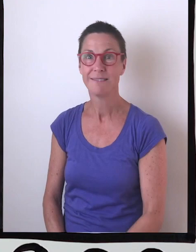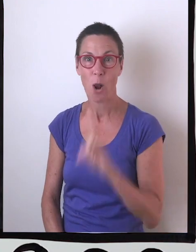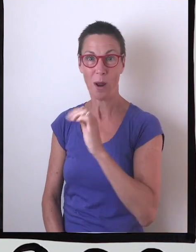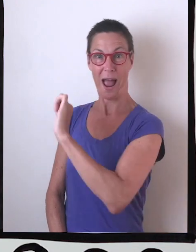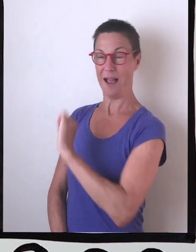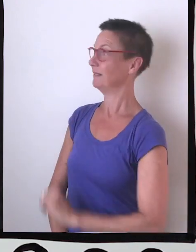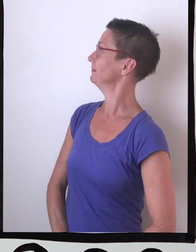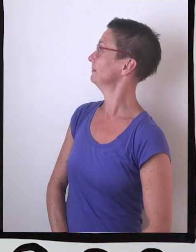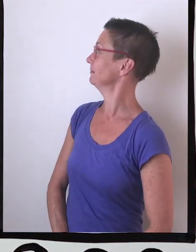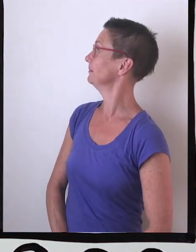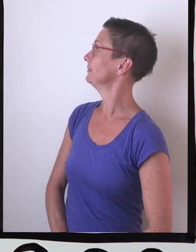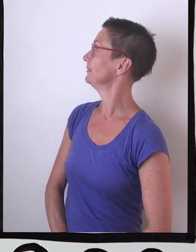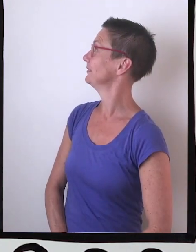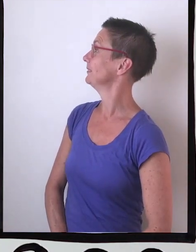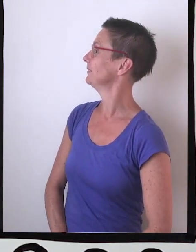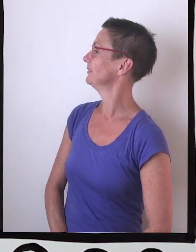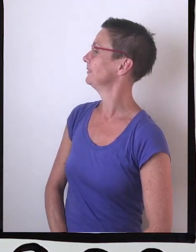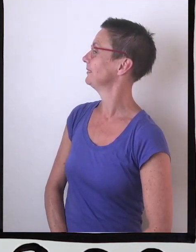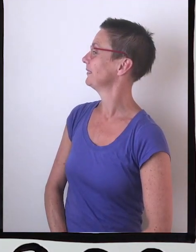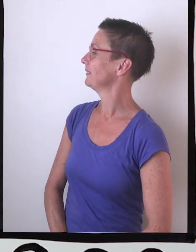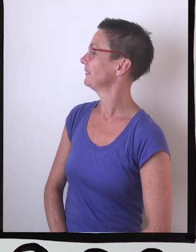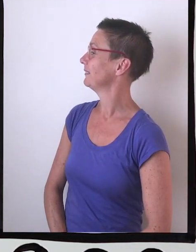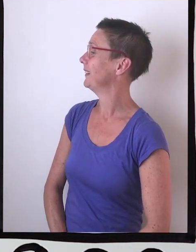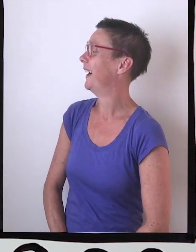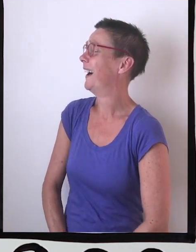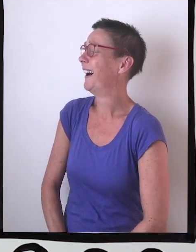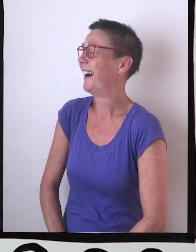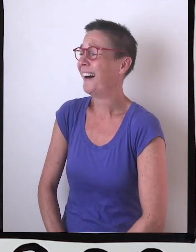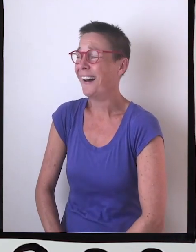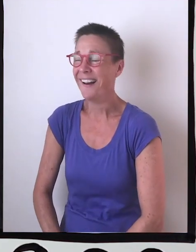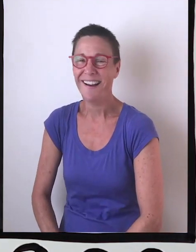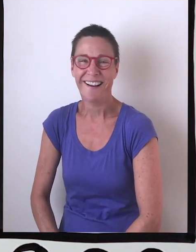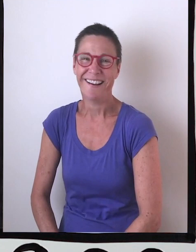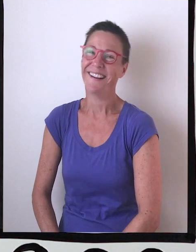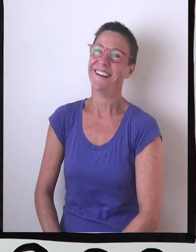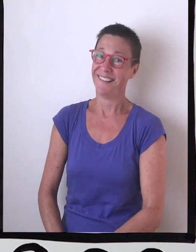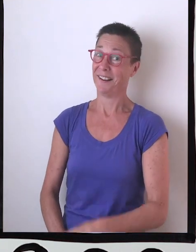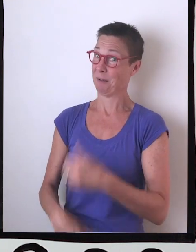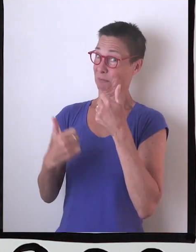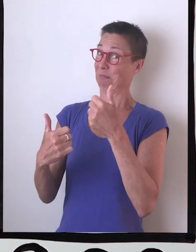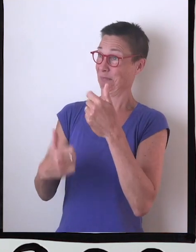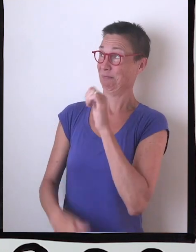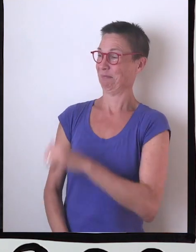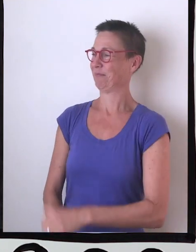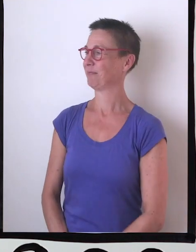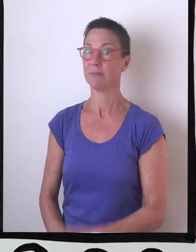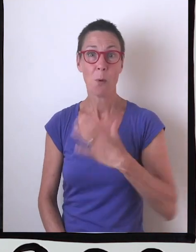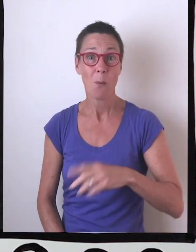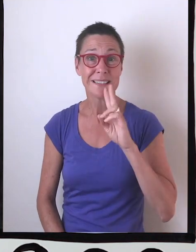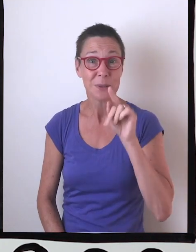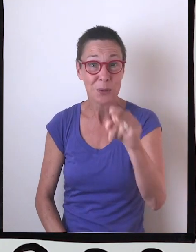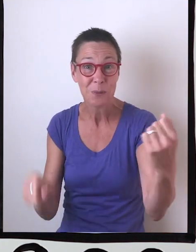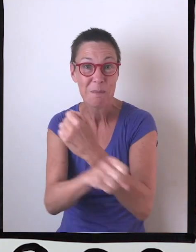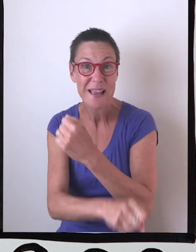our handshake. Here we go. Woo. Ah! Pretty cool, eh? Yes, we want to see